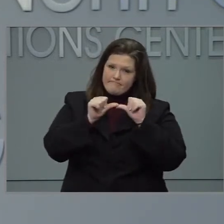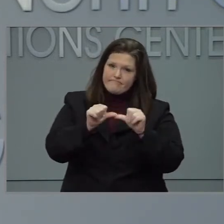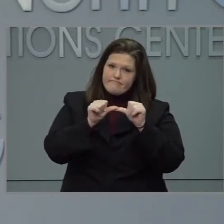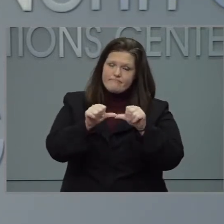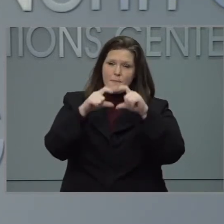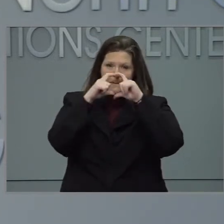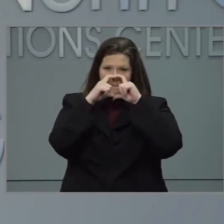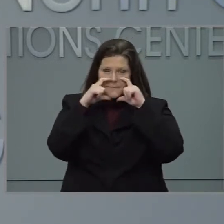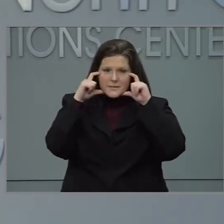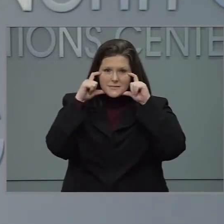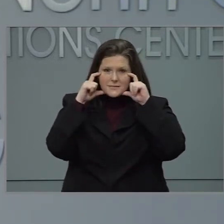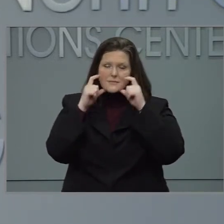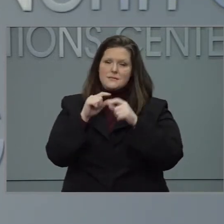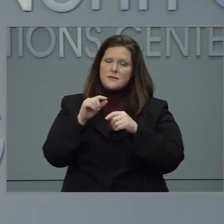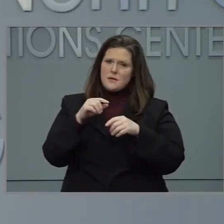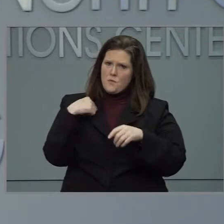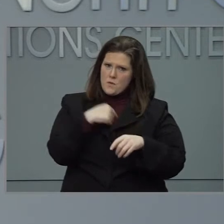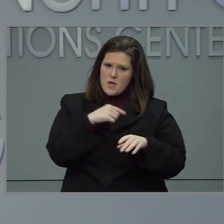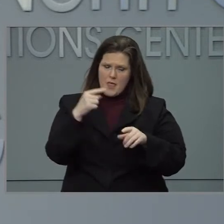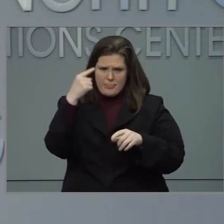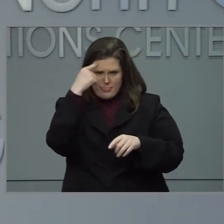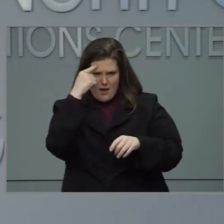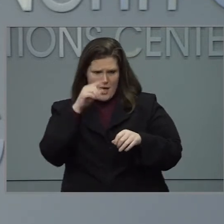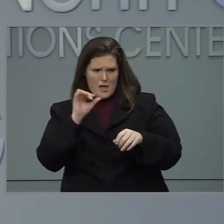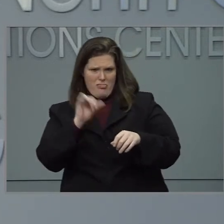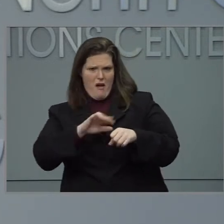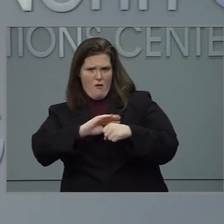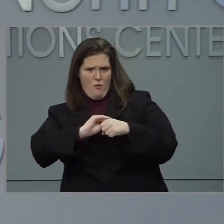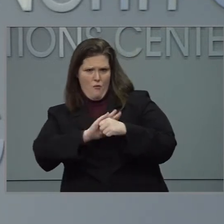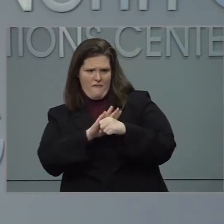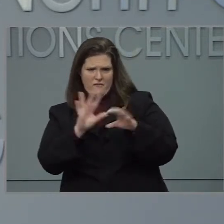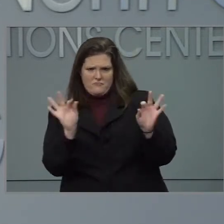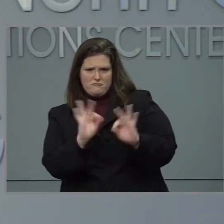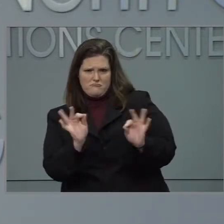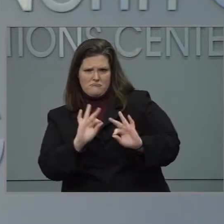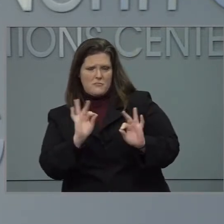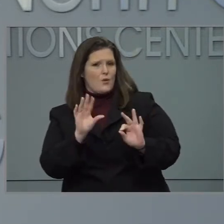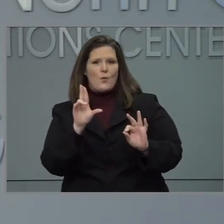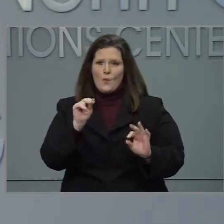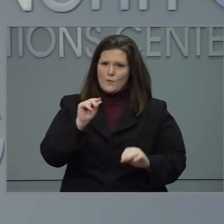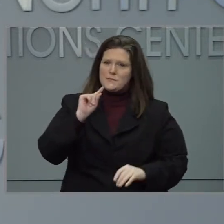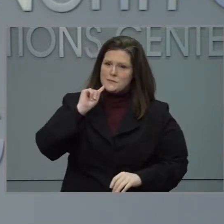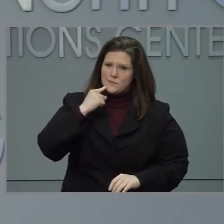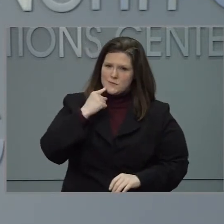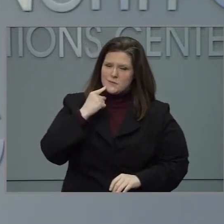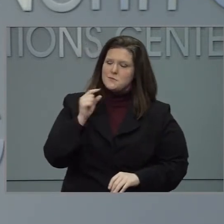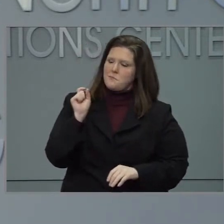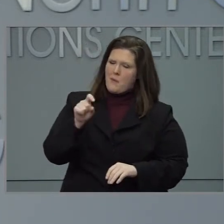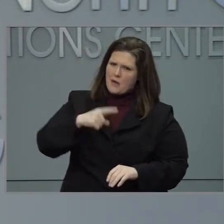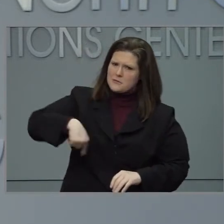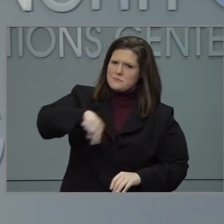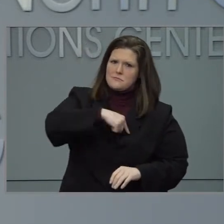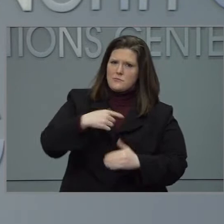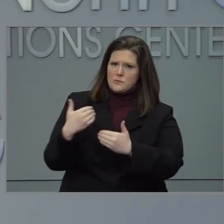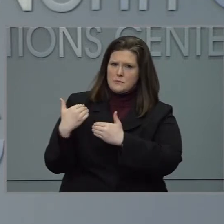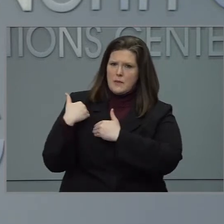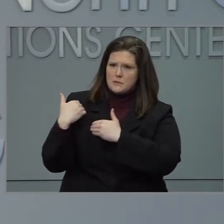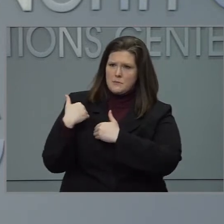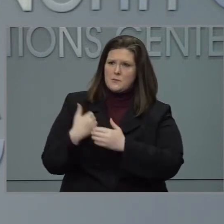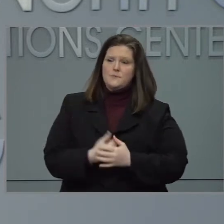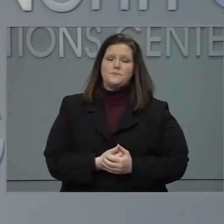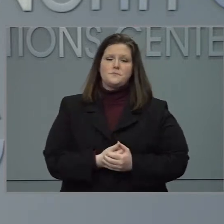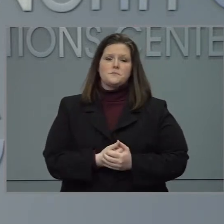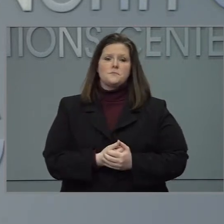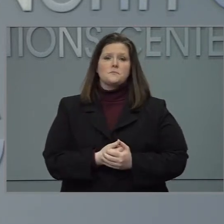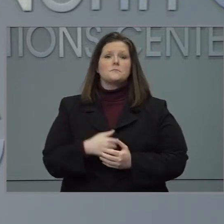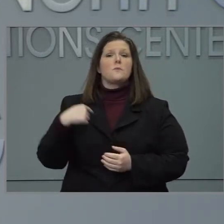seriously, and act responsibly. We'll continue emphasizing prevention even as we focus our